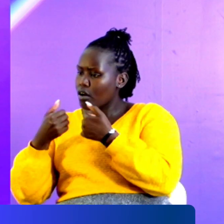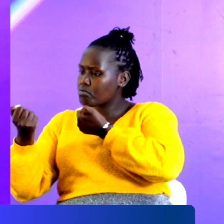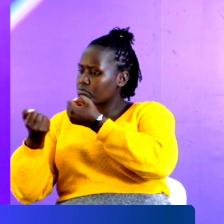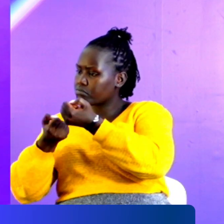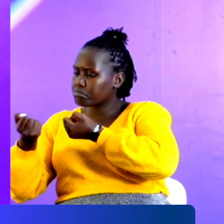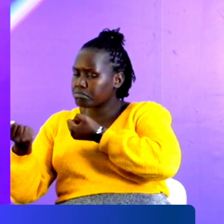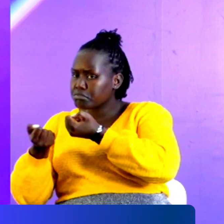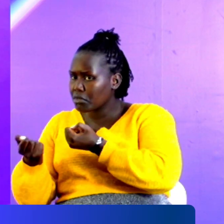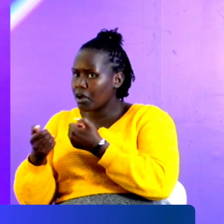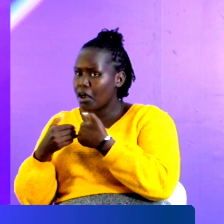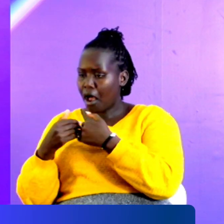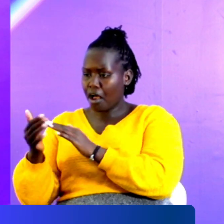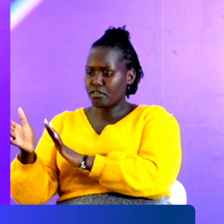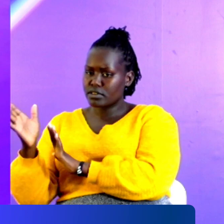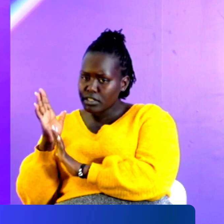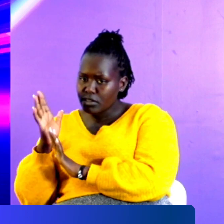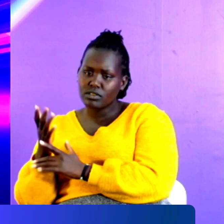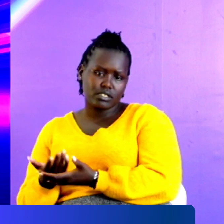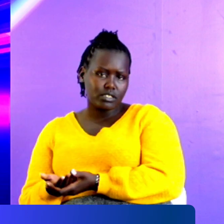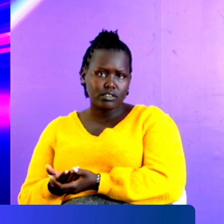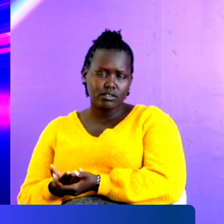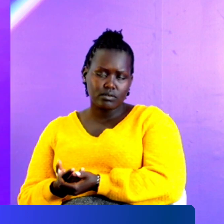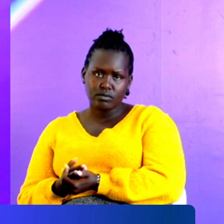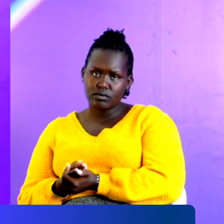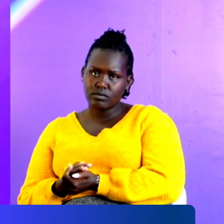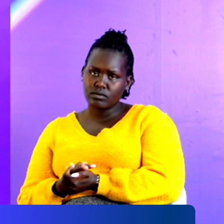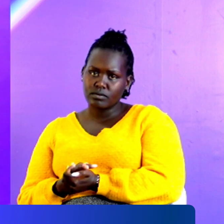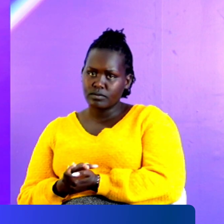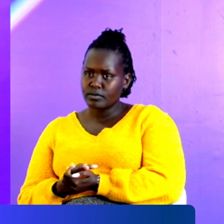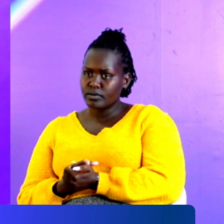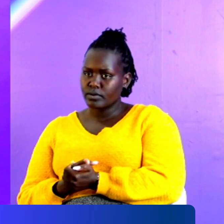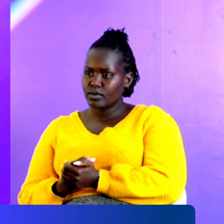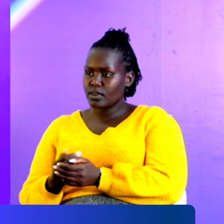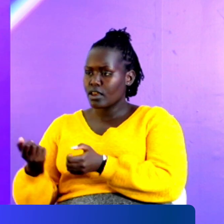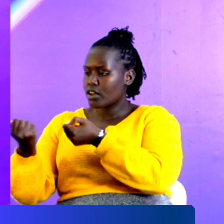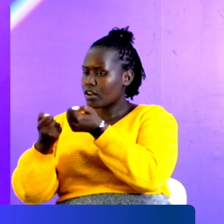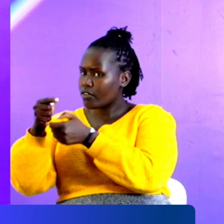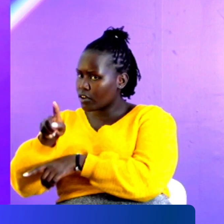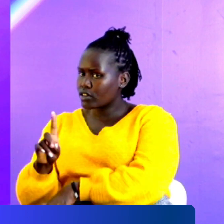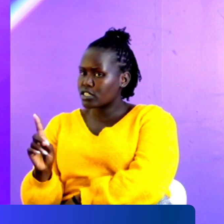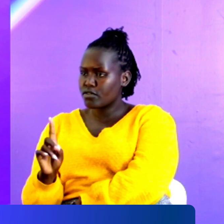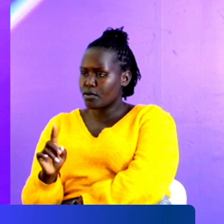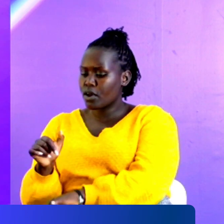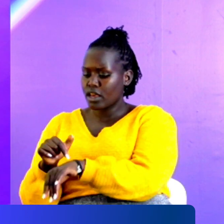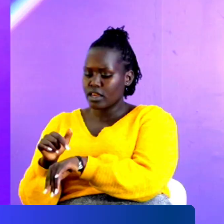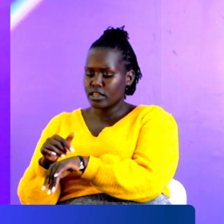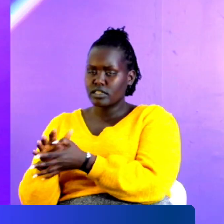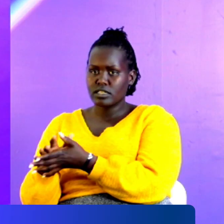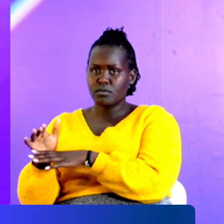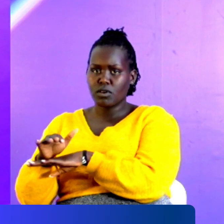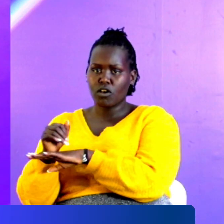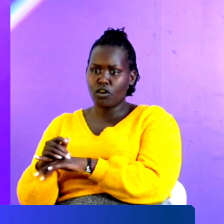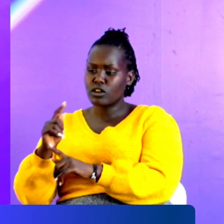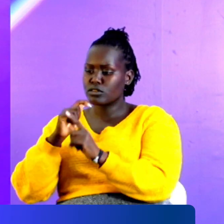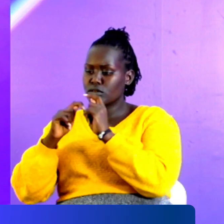kagari. You should have security. You understand? So, and you should not be driving yourself. You know, if the moment you are being called to interviews,